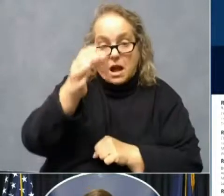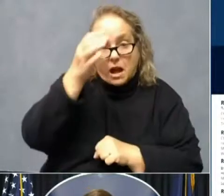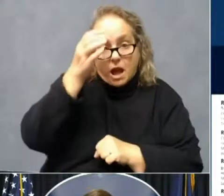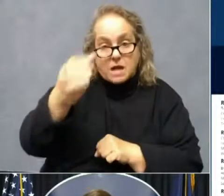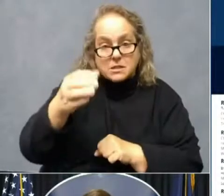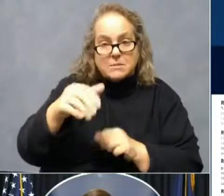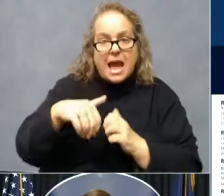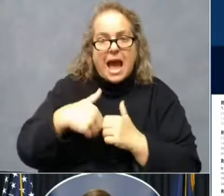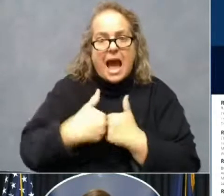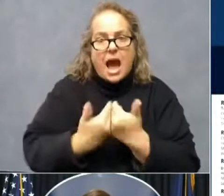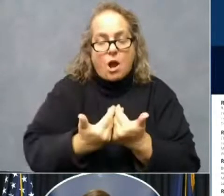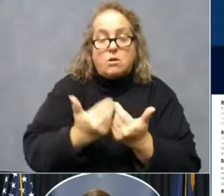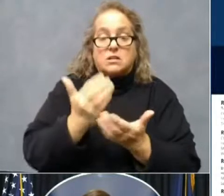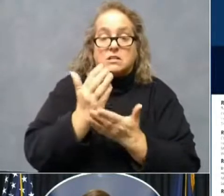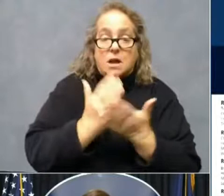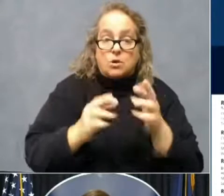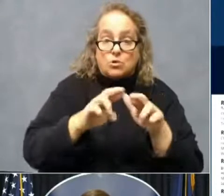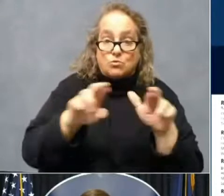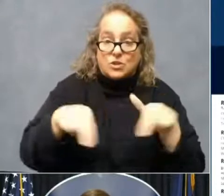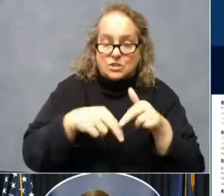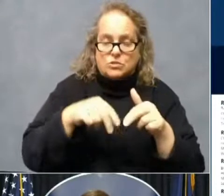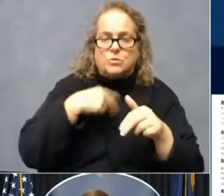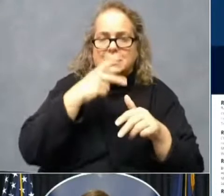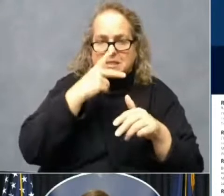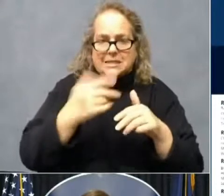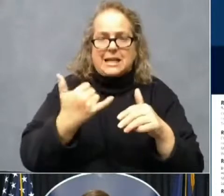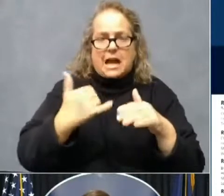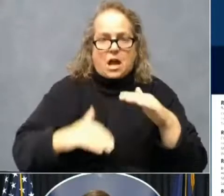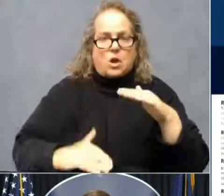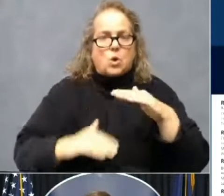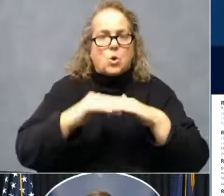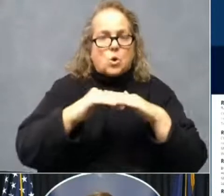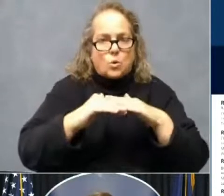really seeing capacity fill up.